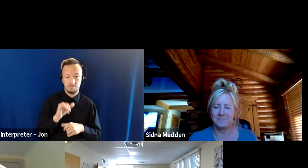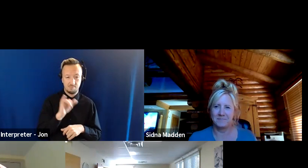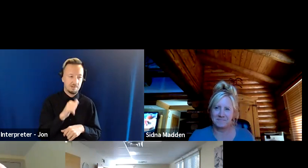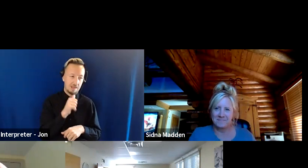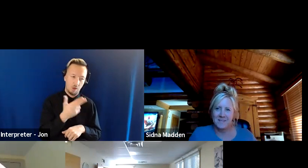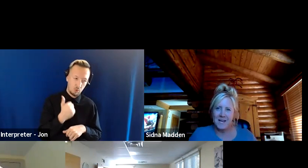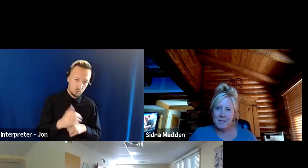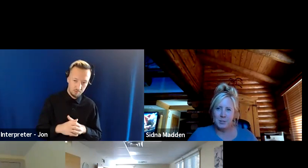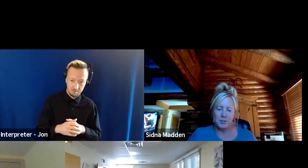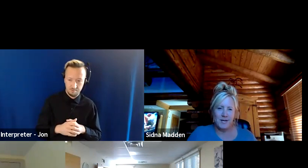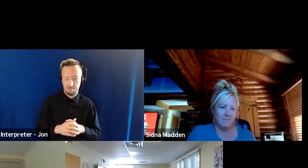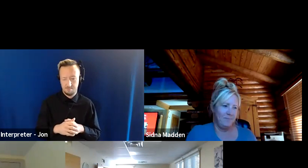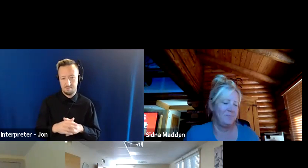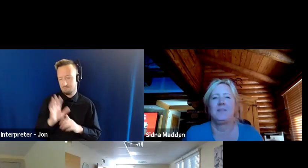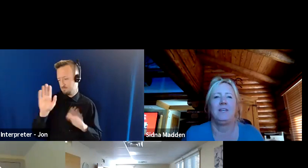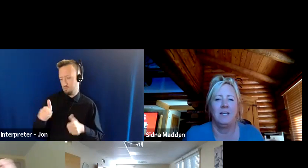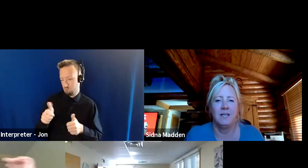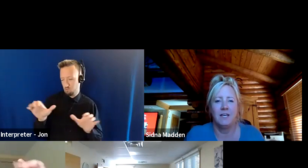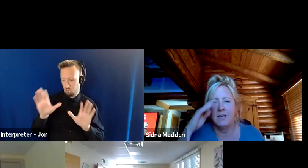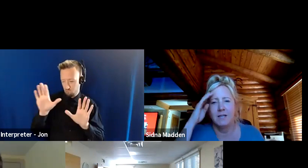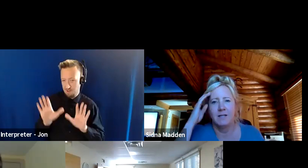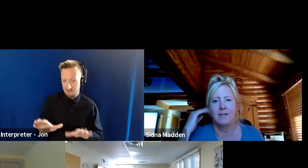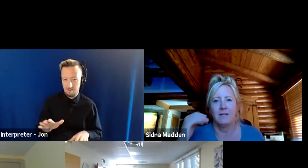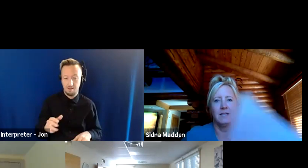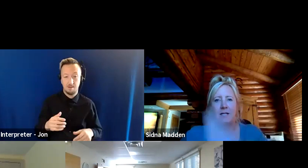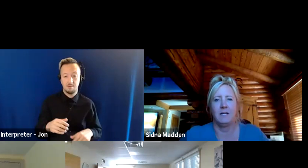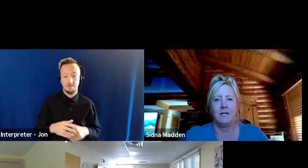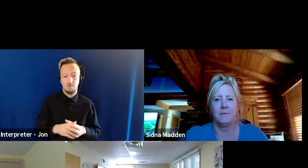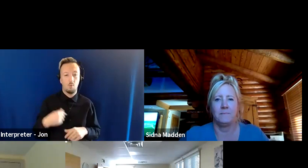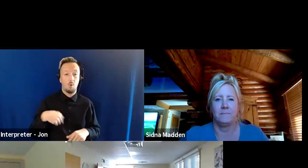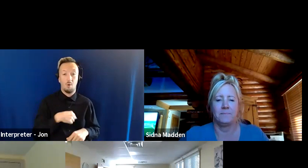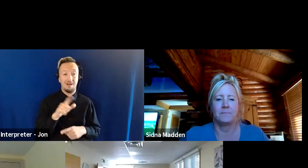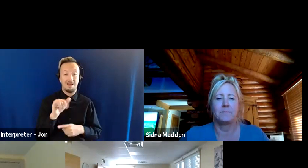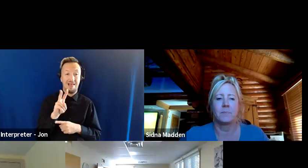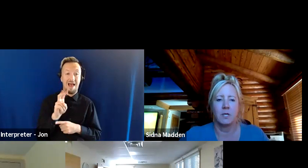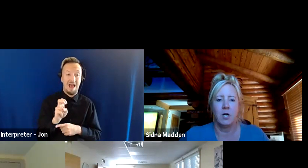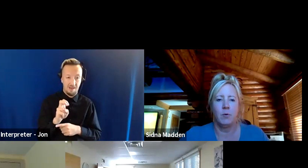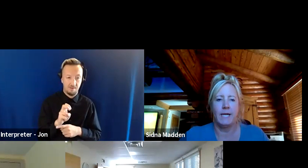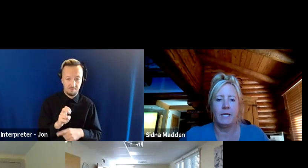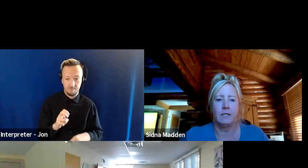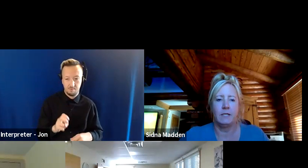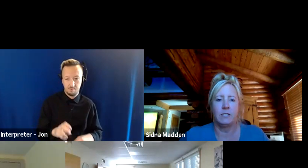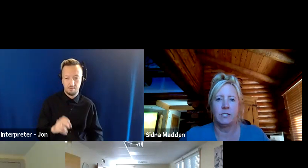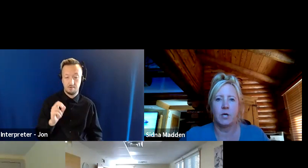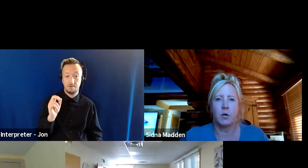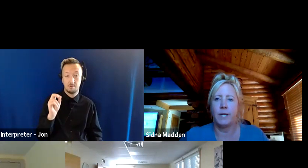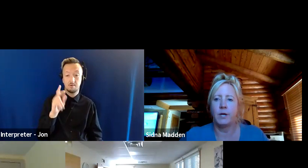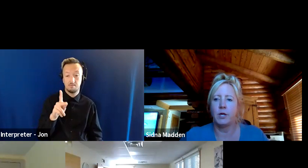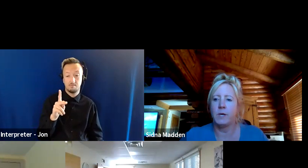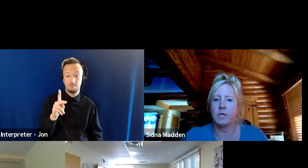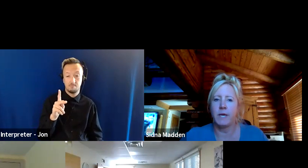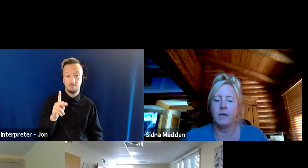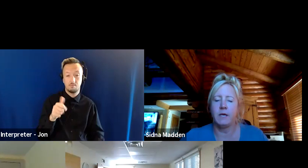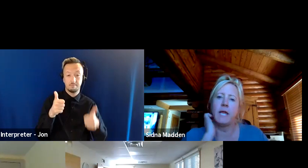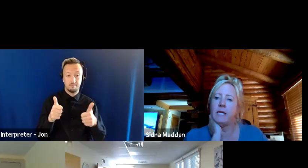cute. But you'll do great. We're live, so we might want to stop. Yeah. Alrighty, so we are going to